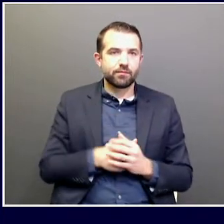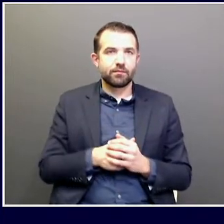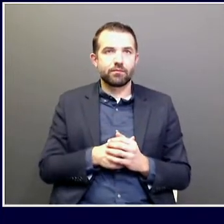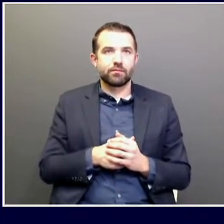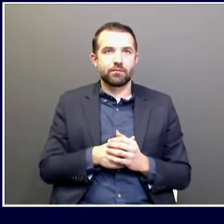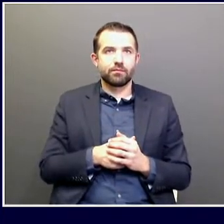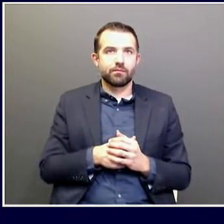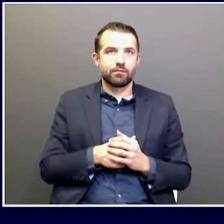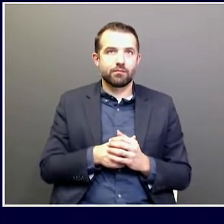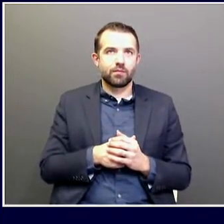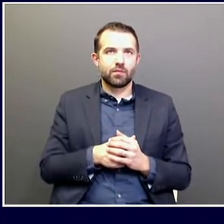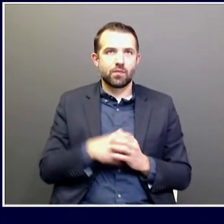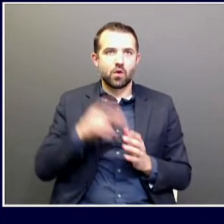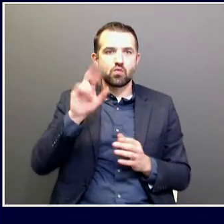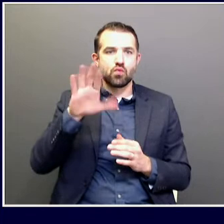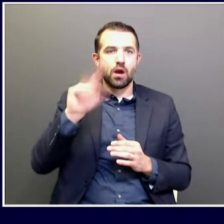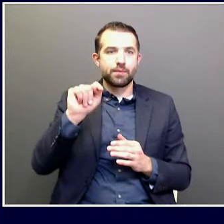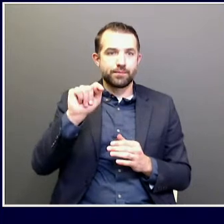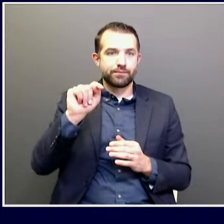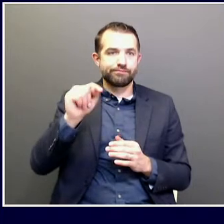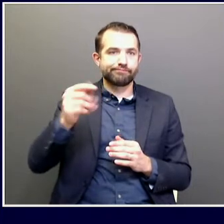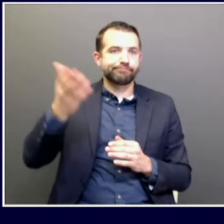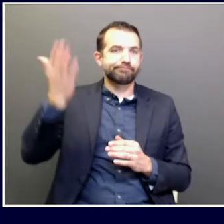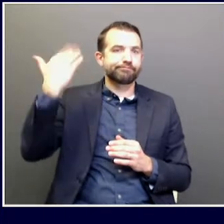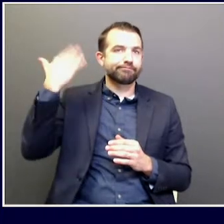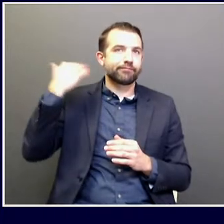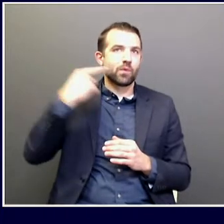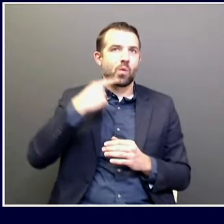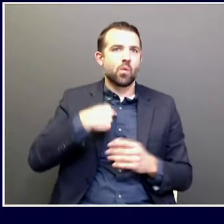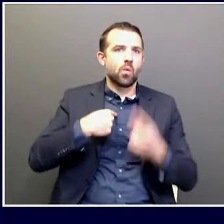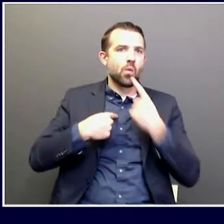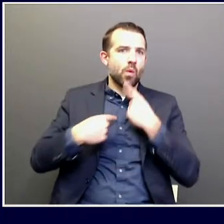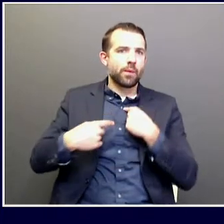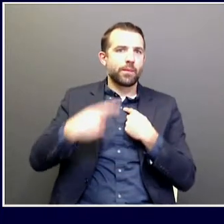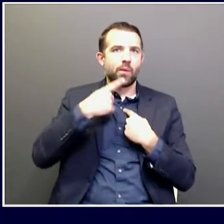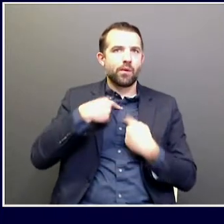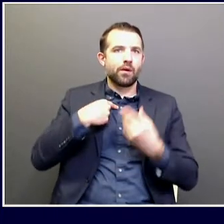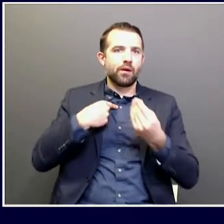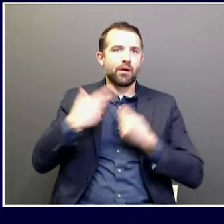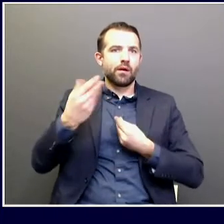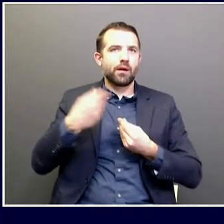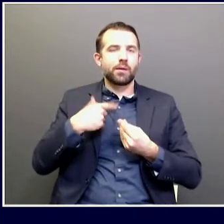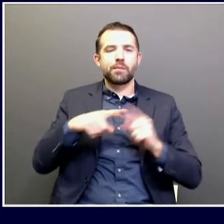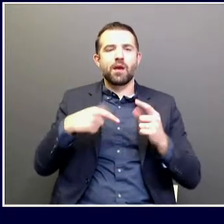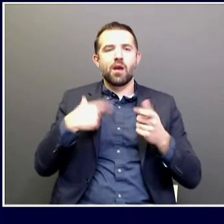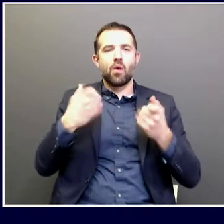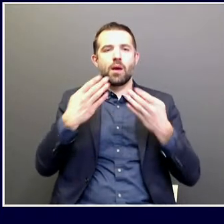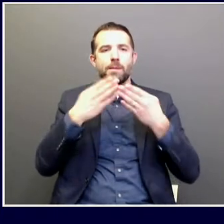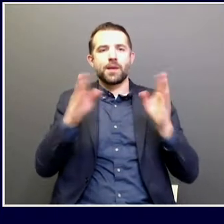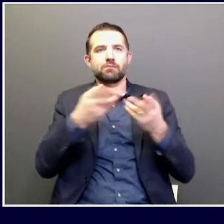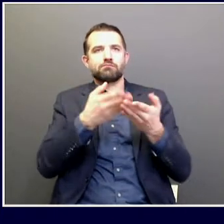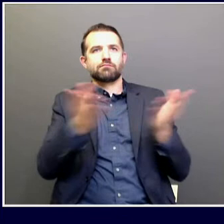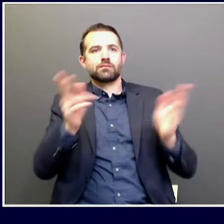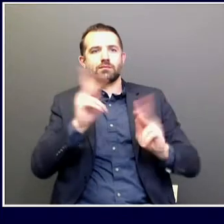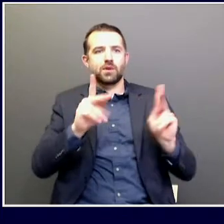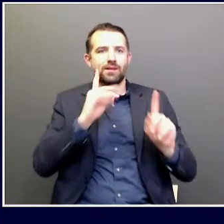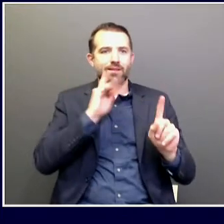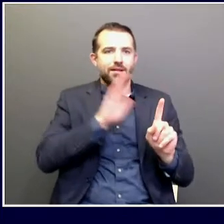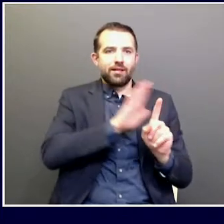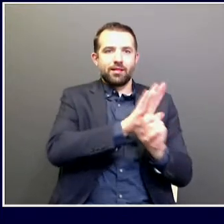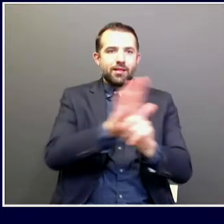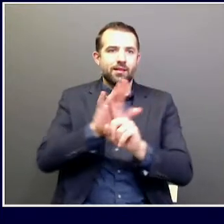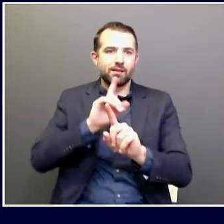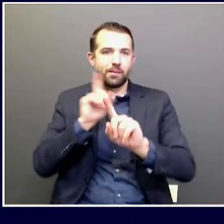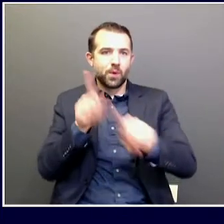people at home would like to hear it from you. Why does the number you give us on the amount of people fully vaccinated during the briefing not reflect the